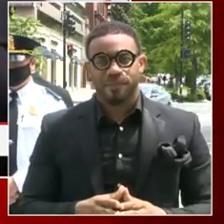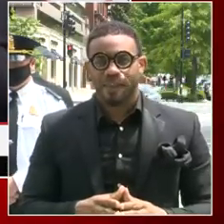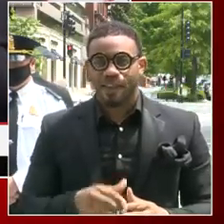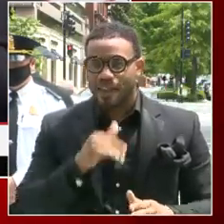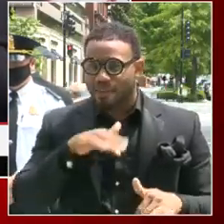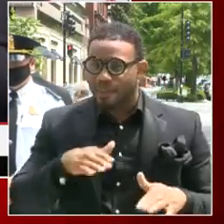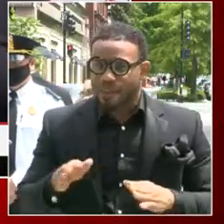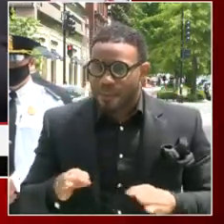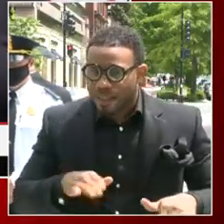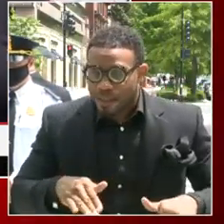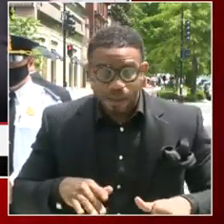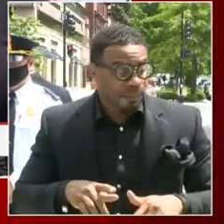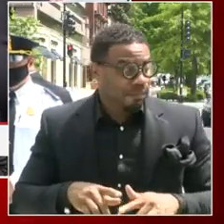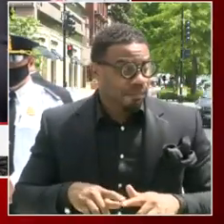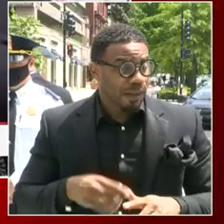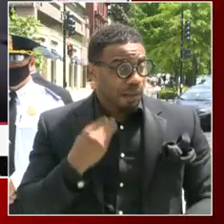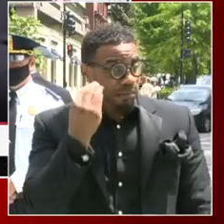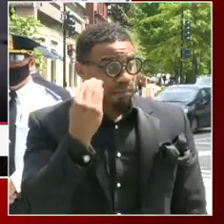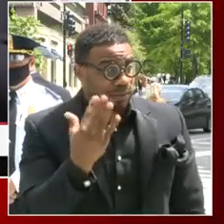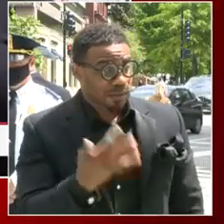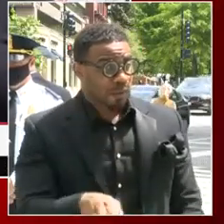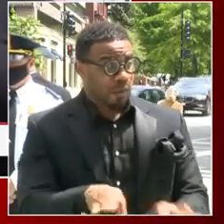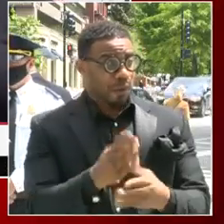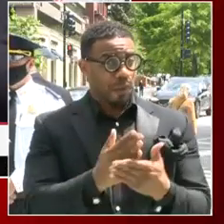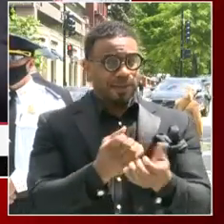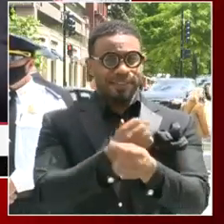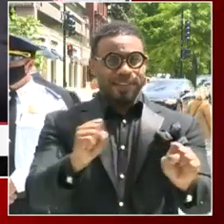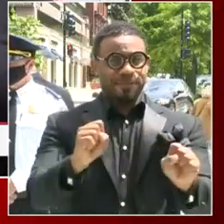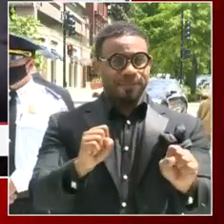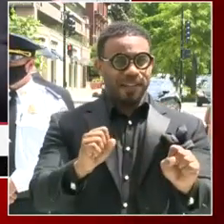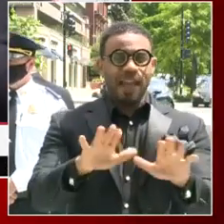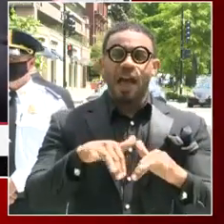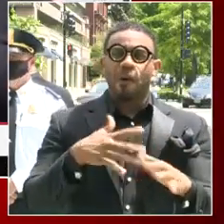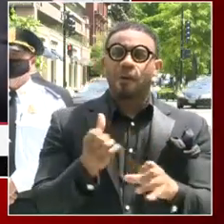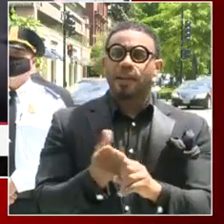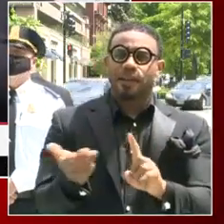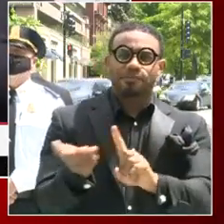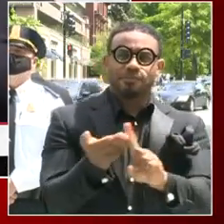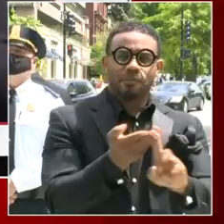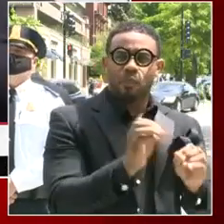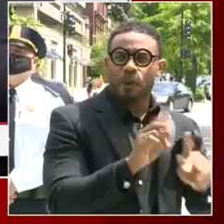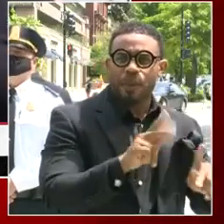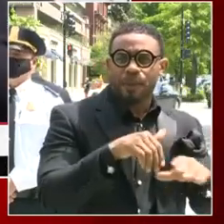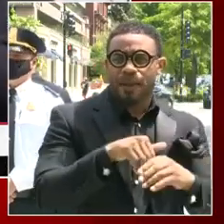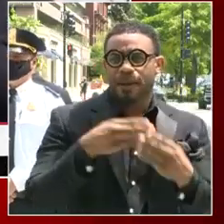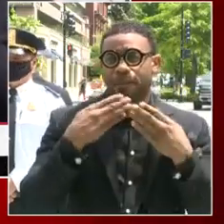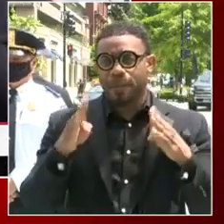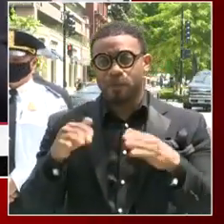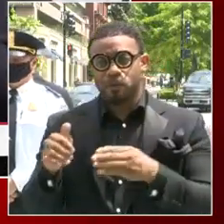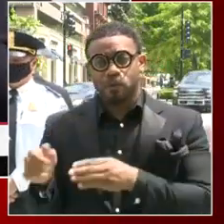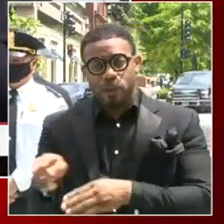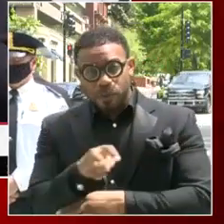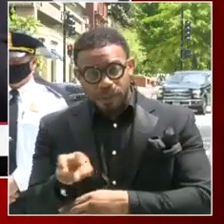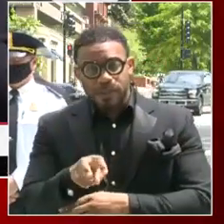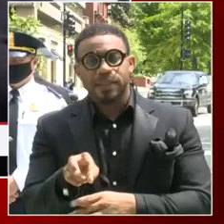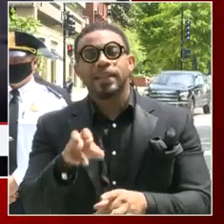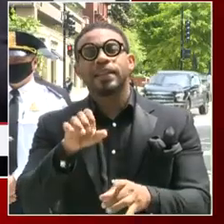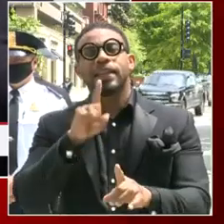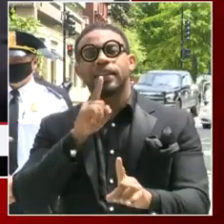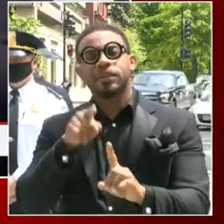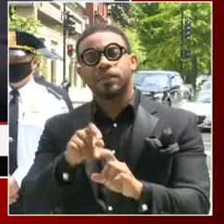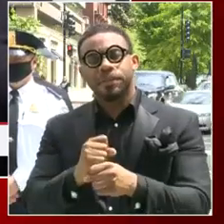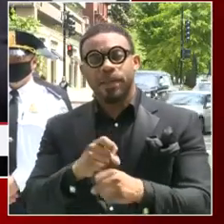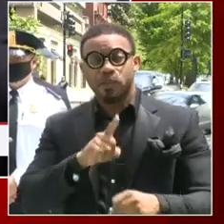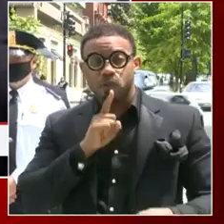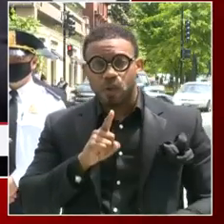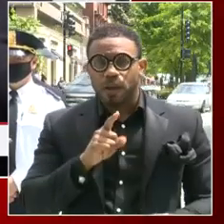planned to say this, but it's also an important part of safety and how we get more people on public transportation, and that is to